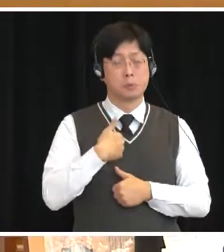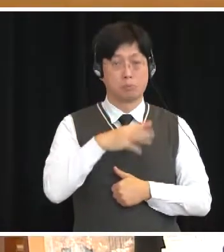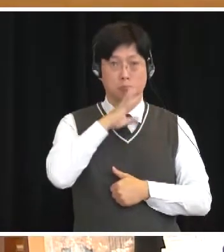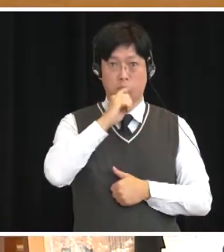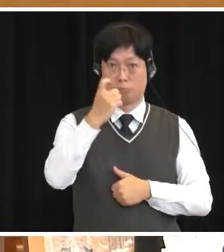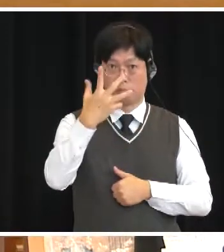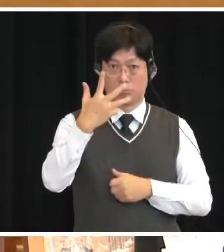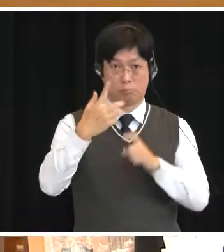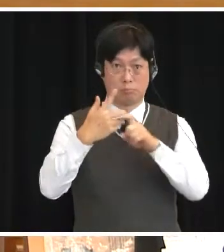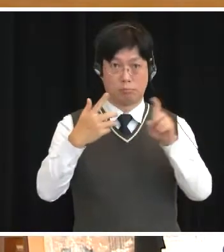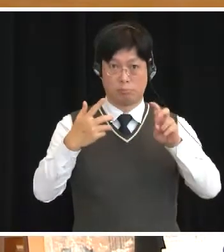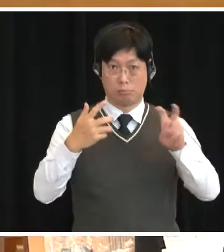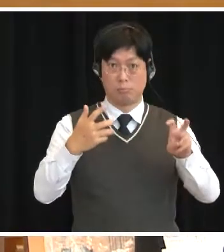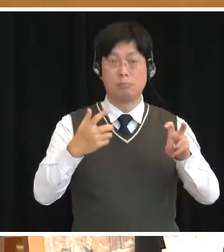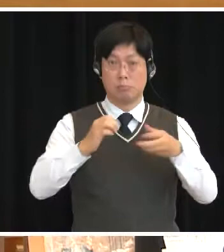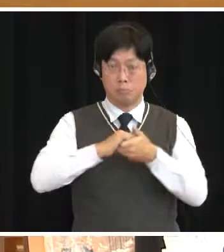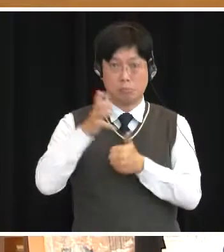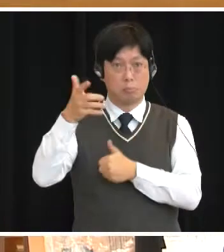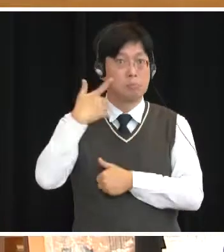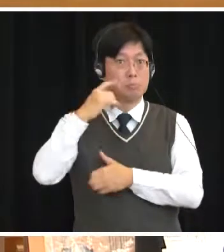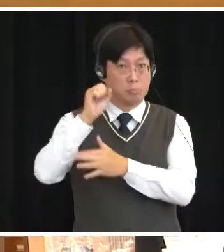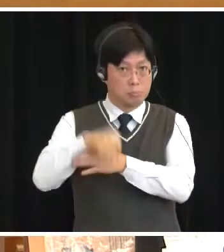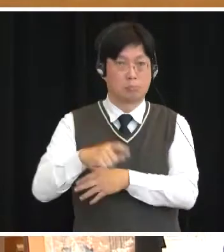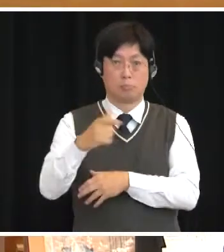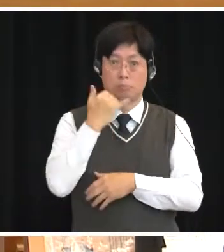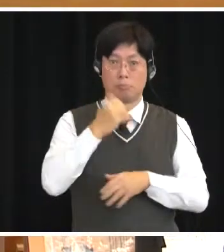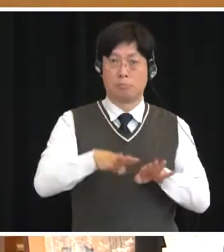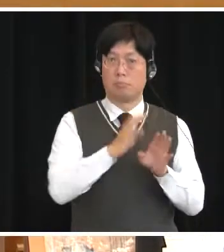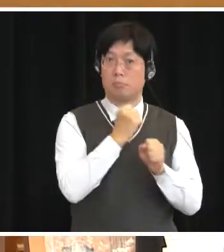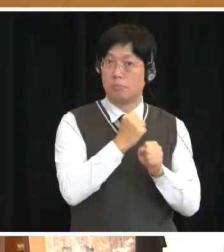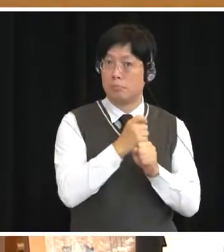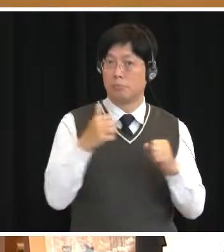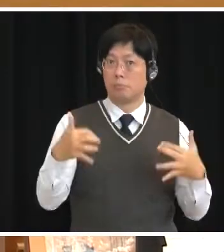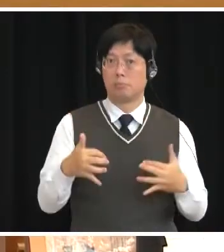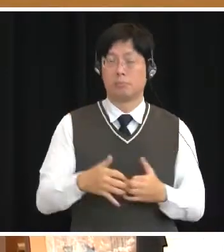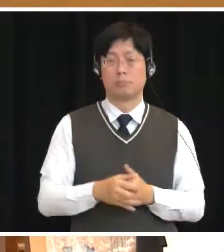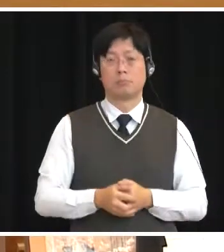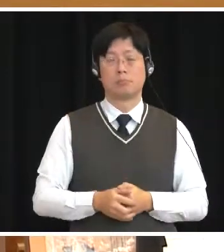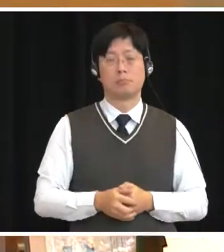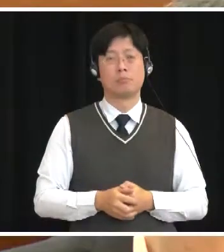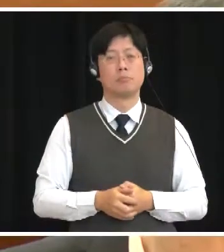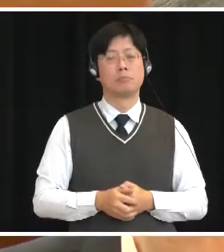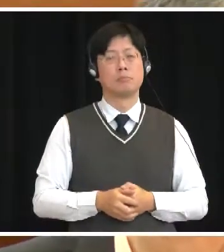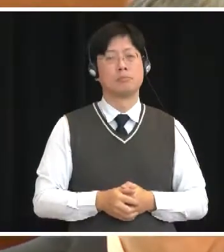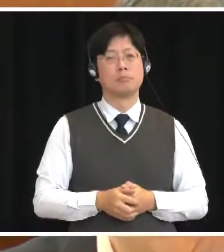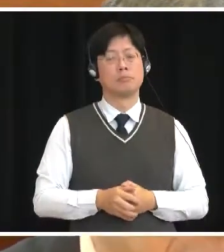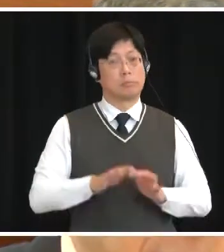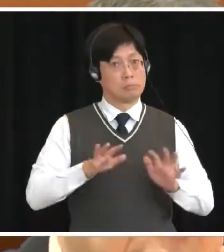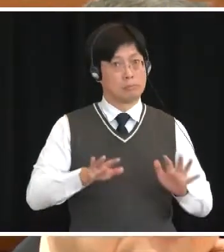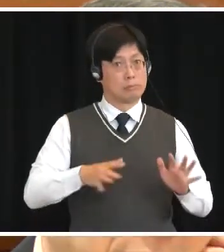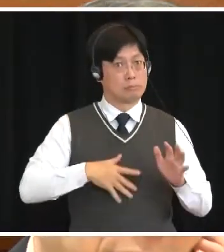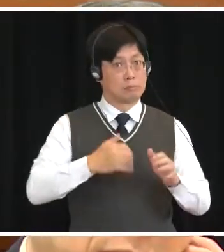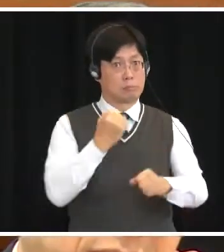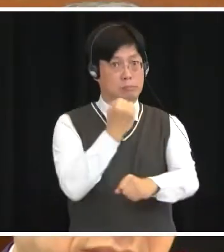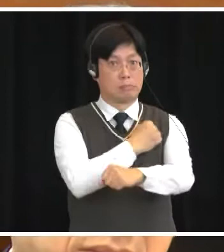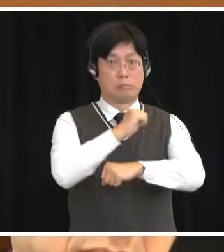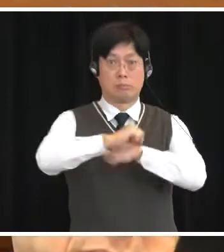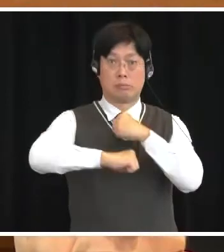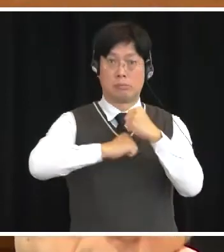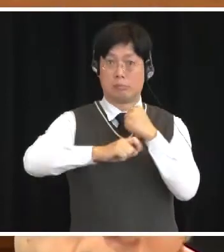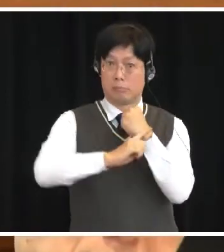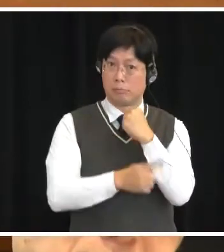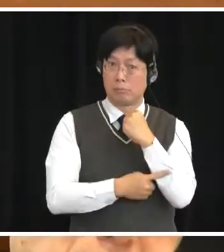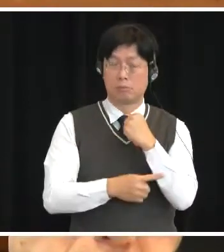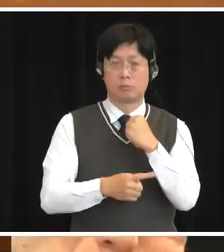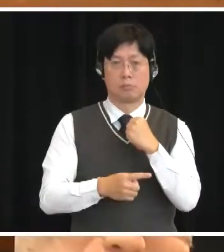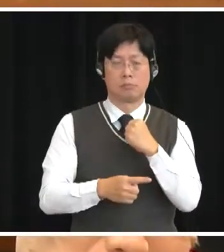There was a question about why an employment contract will not be valid